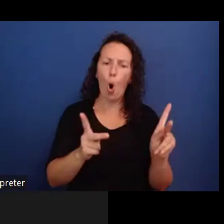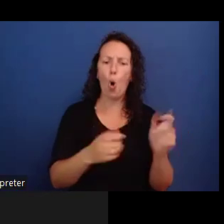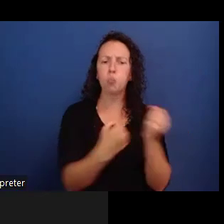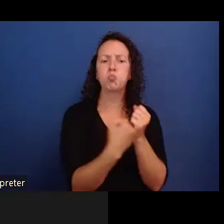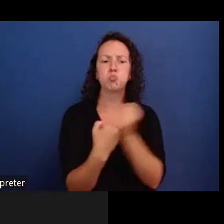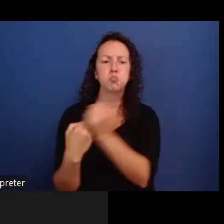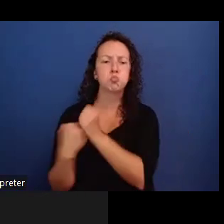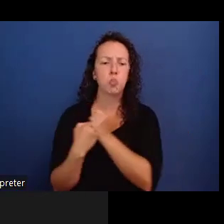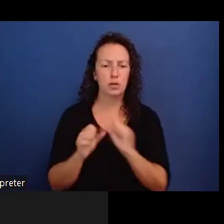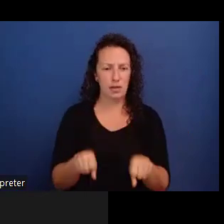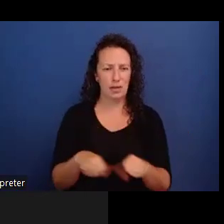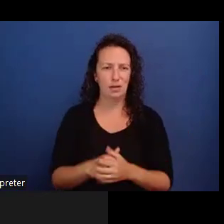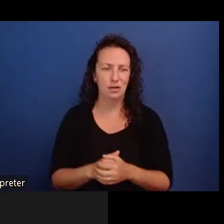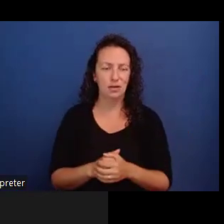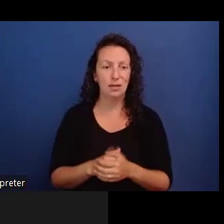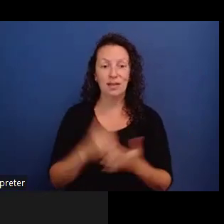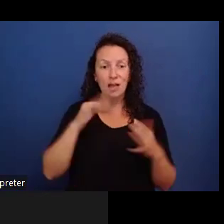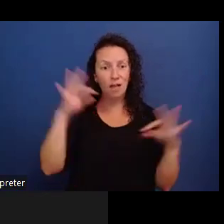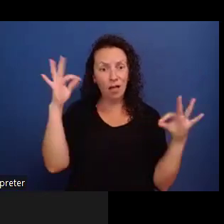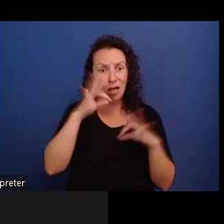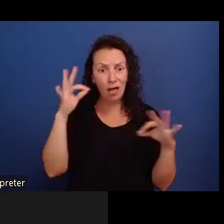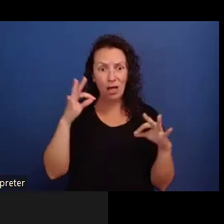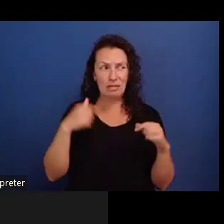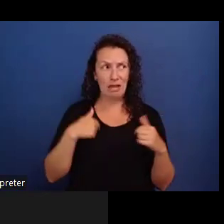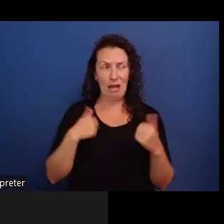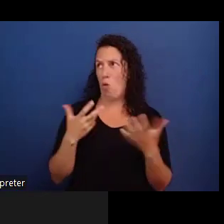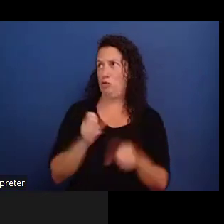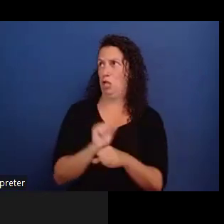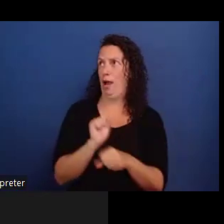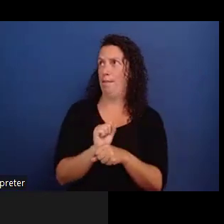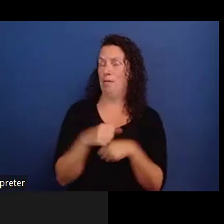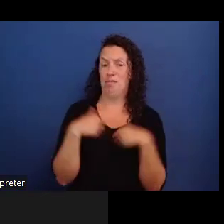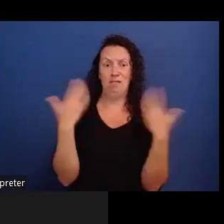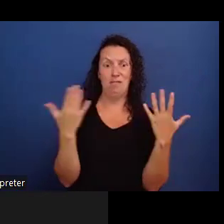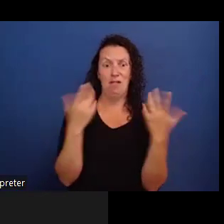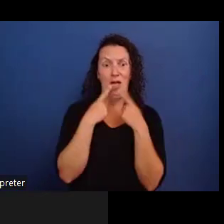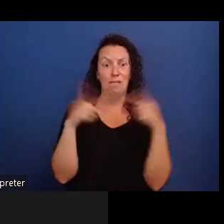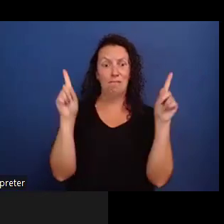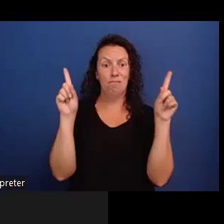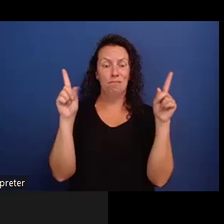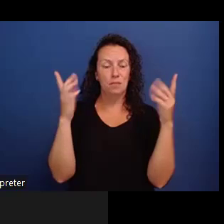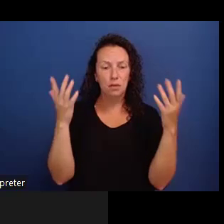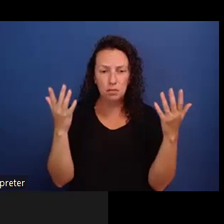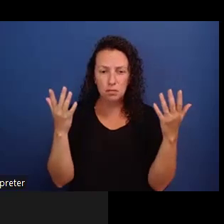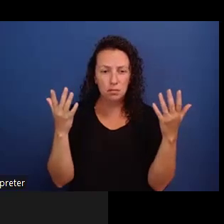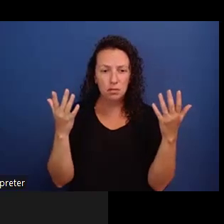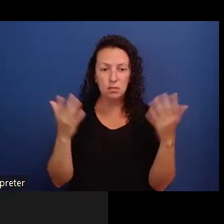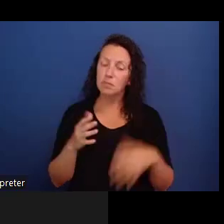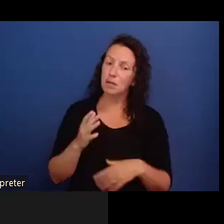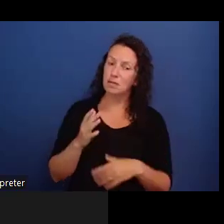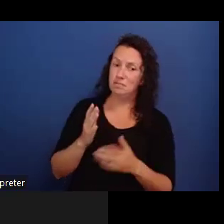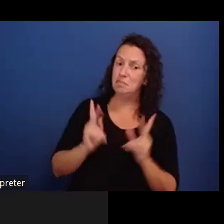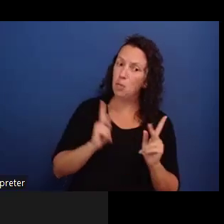is, I think if you don't know that about yourself, then people can say, well, I know about a job